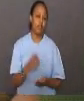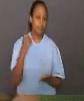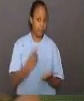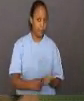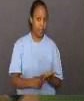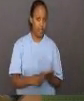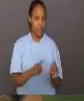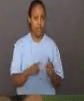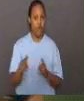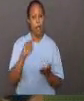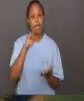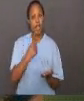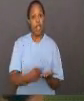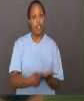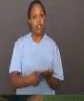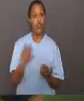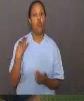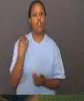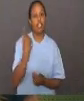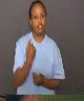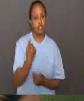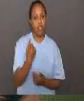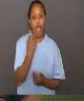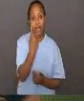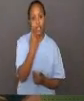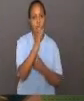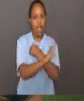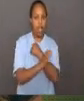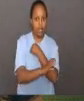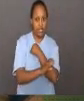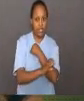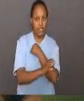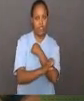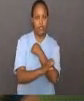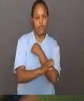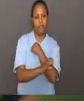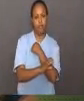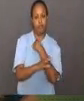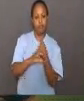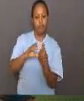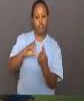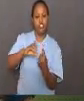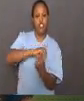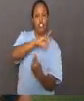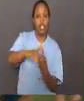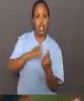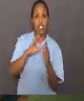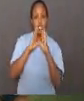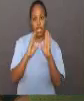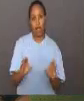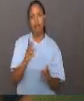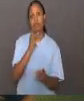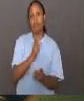This ensures that individual nations can maintain regional security,